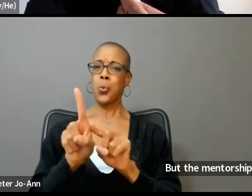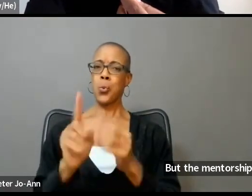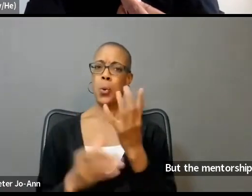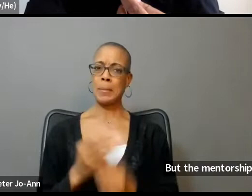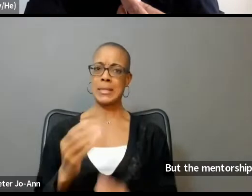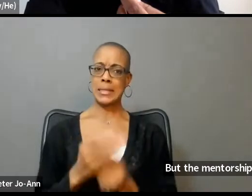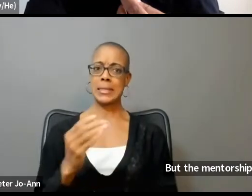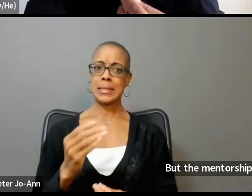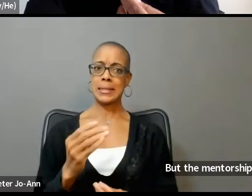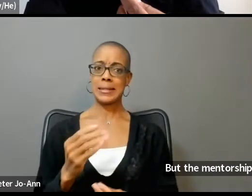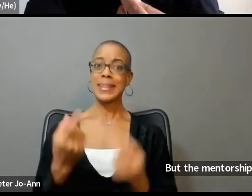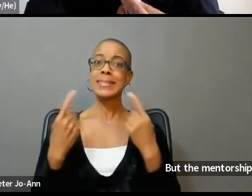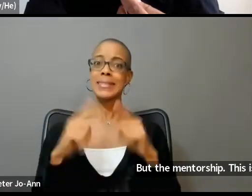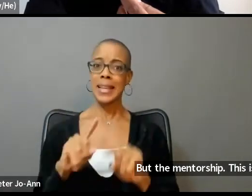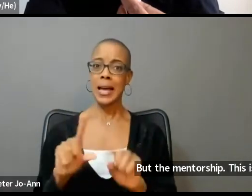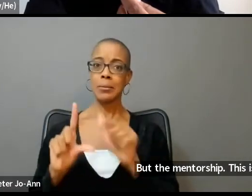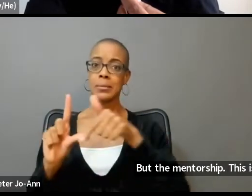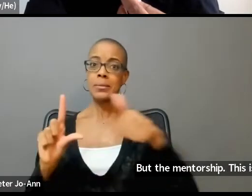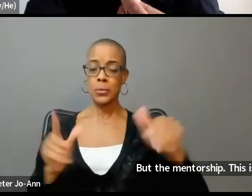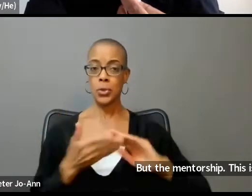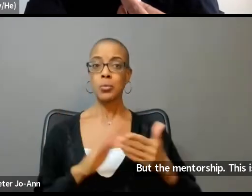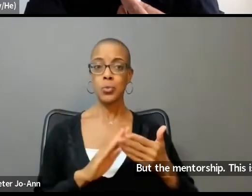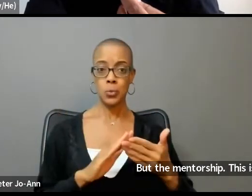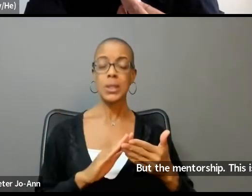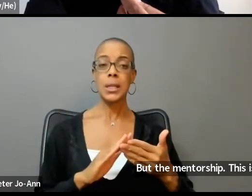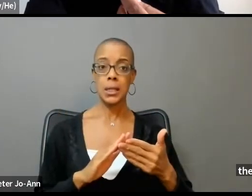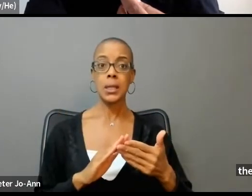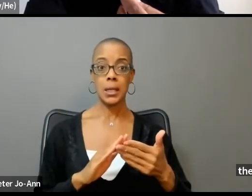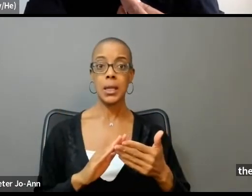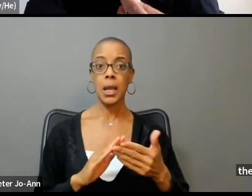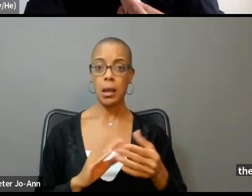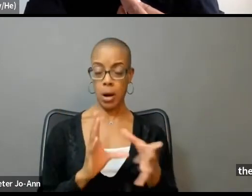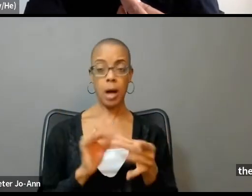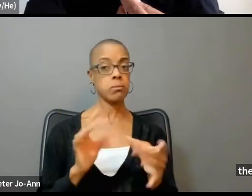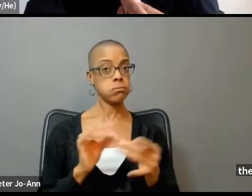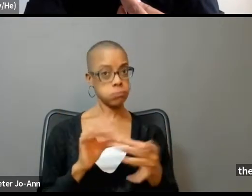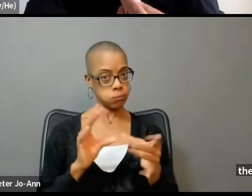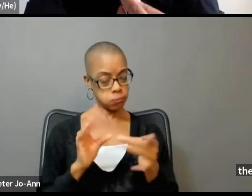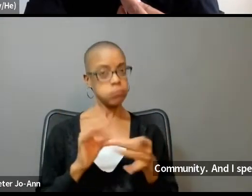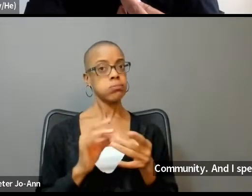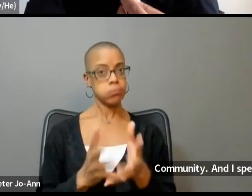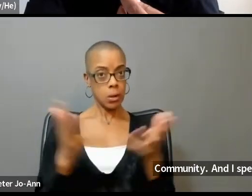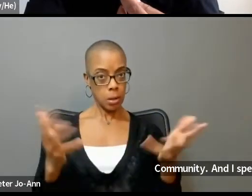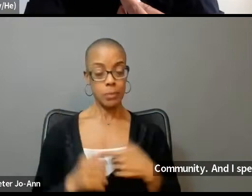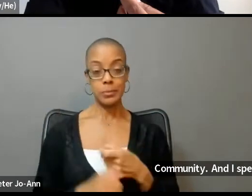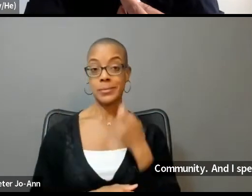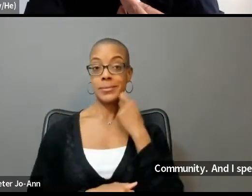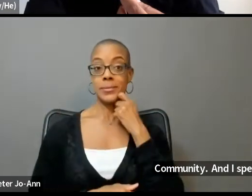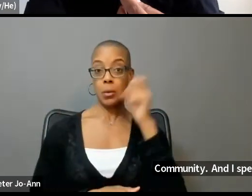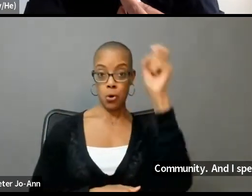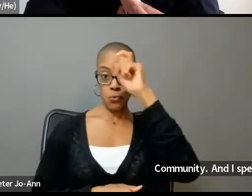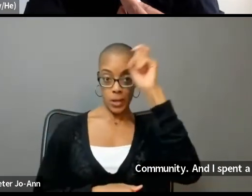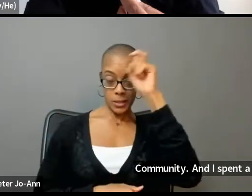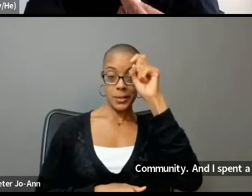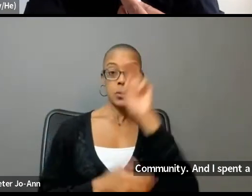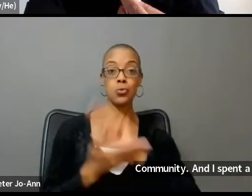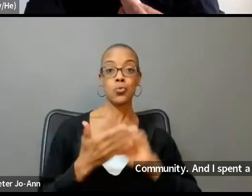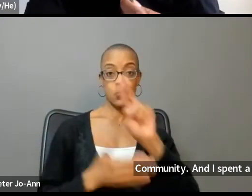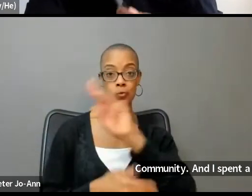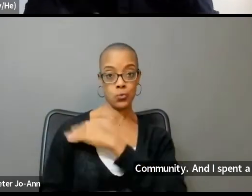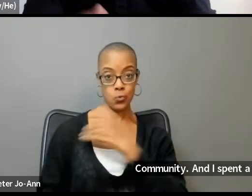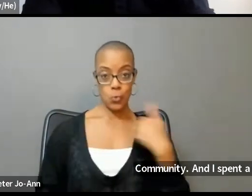the LGBT community. And I spent a lot of time speaking about it. I just finished my residency at the University of